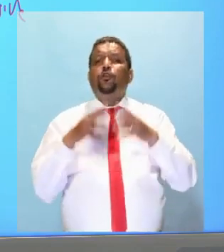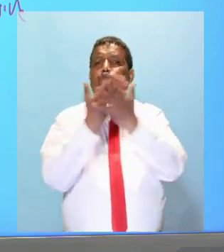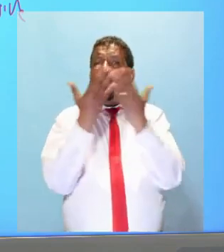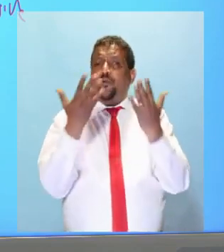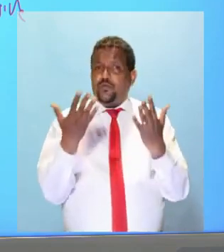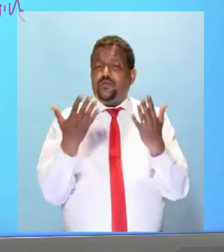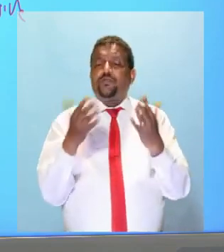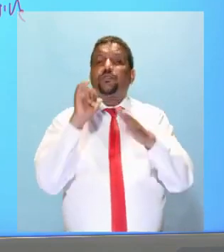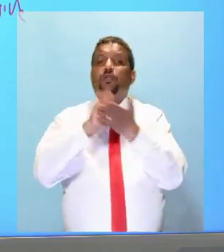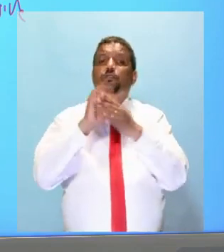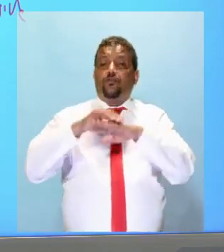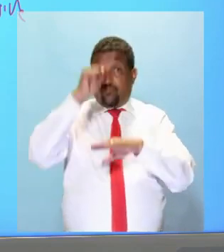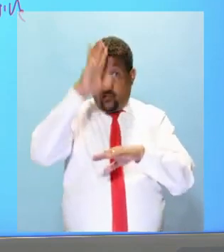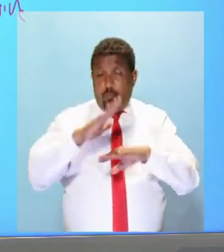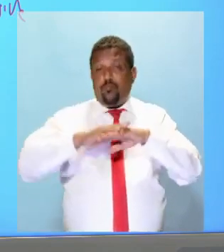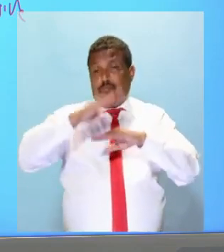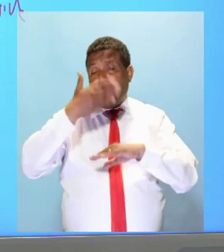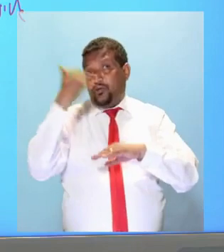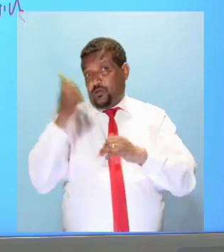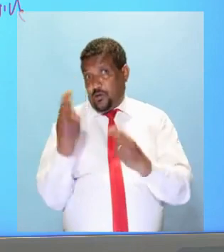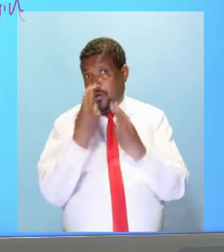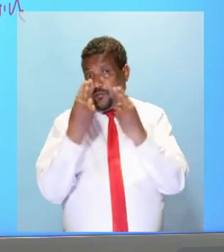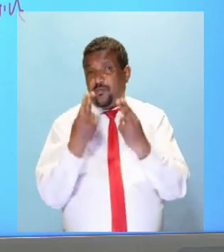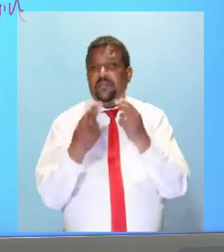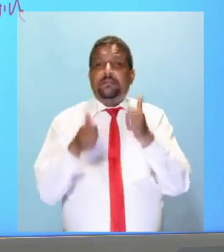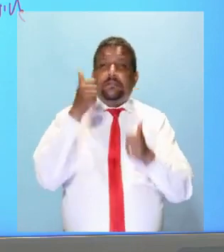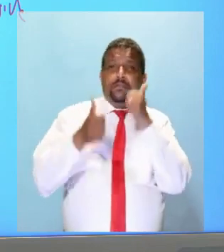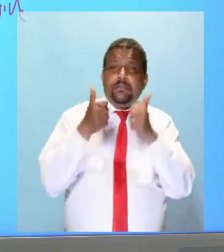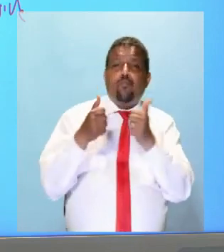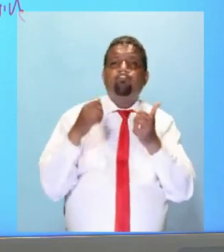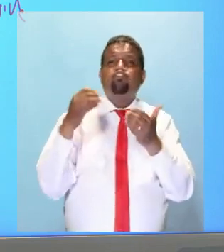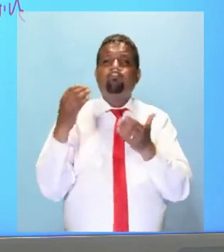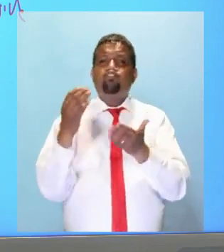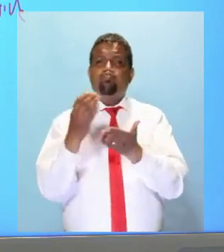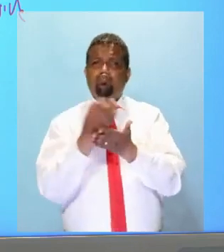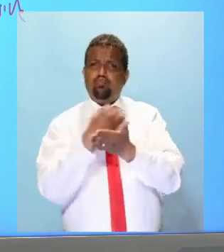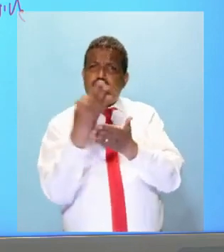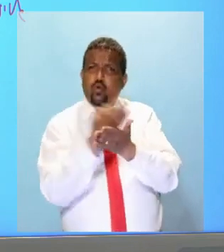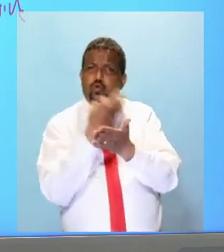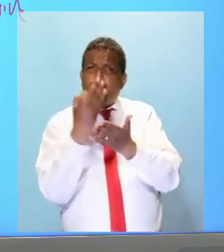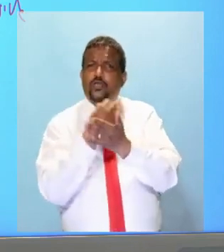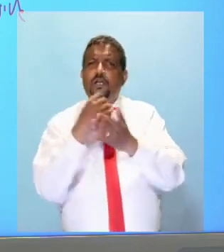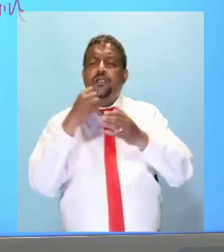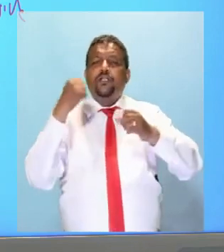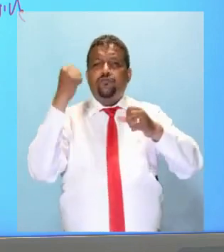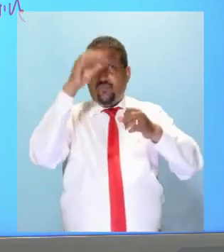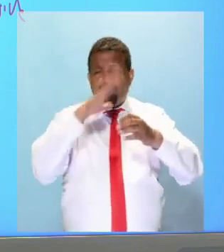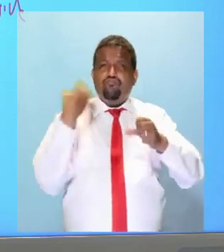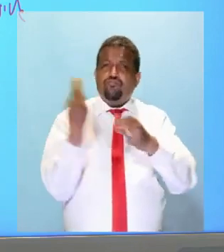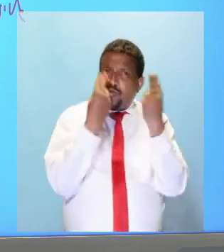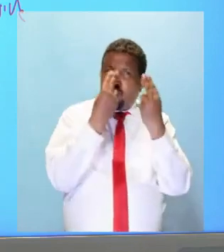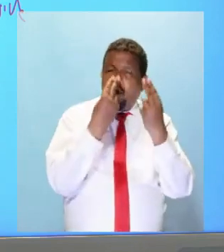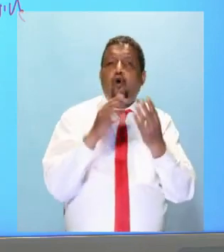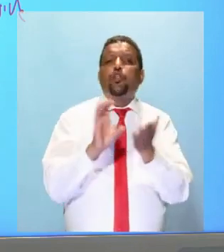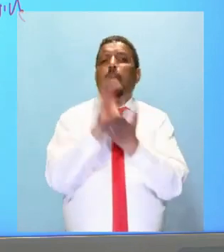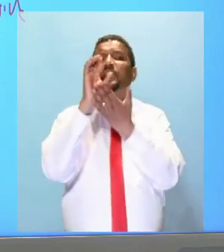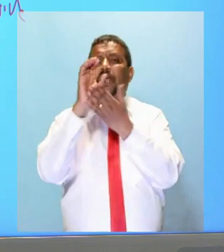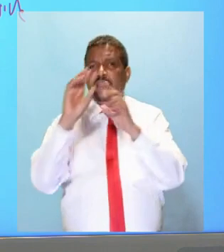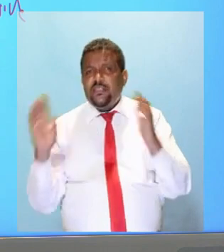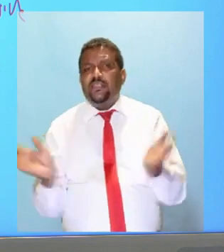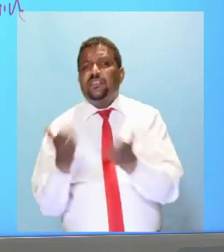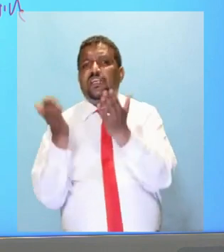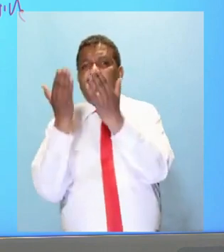that of labor. So shall we produce using labor intensive production technique or the capital